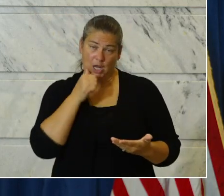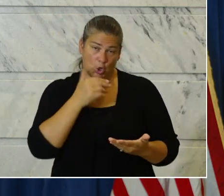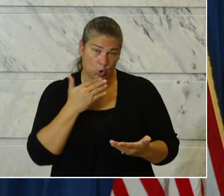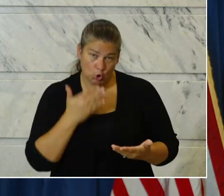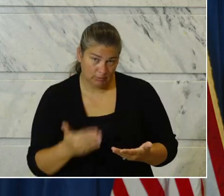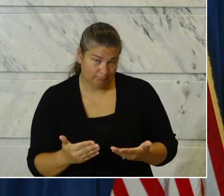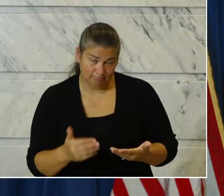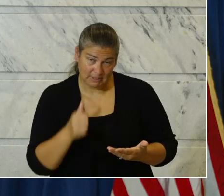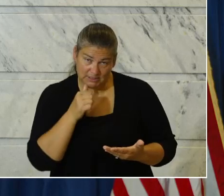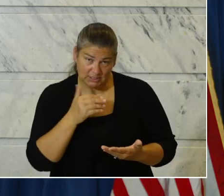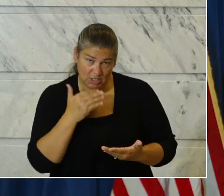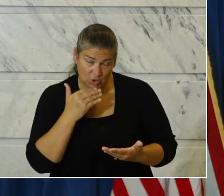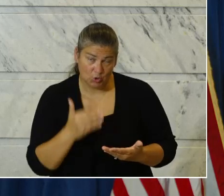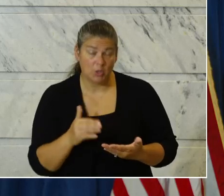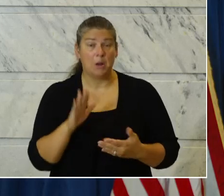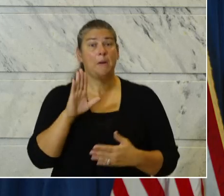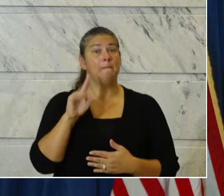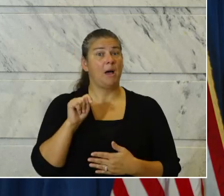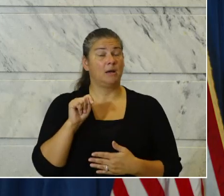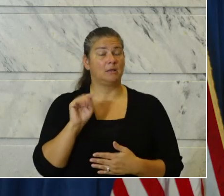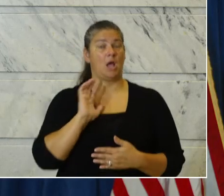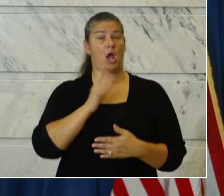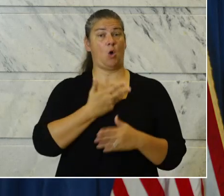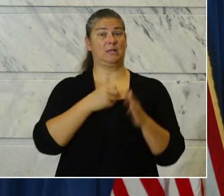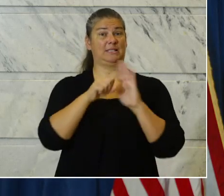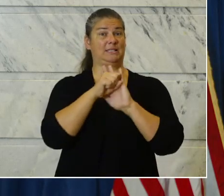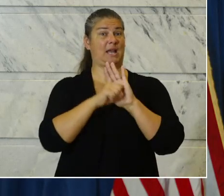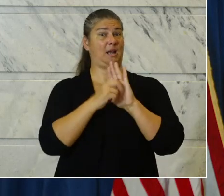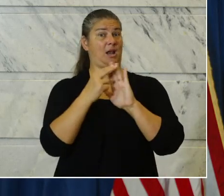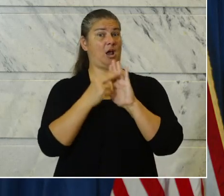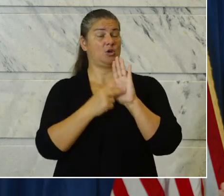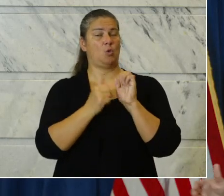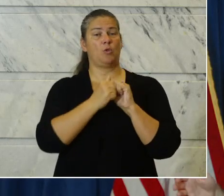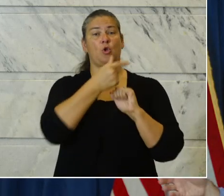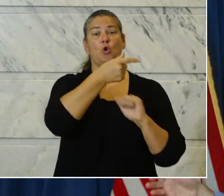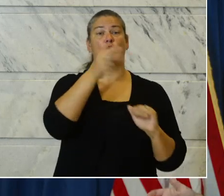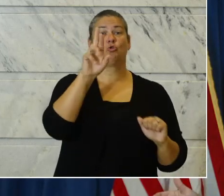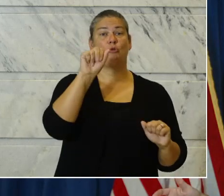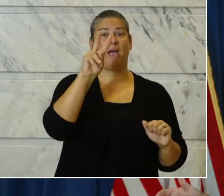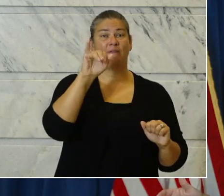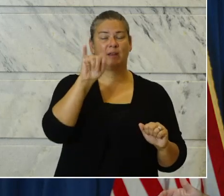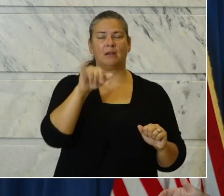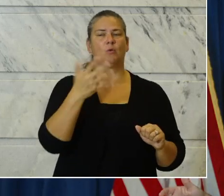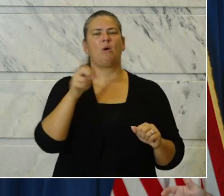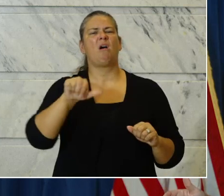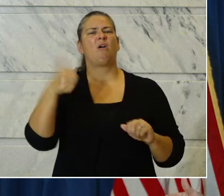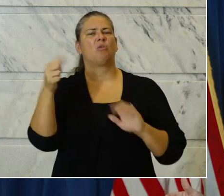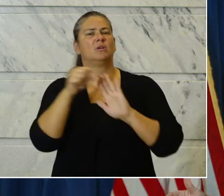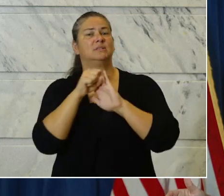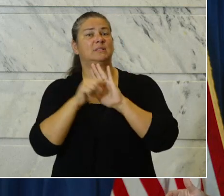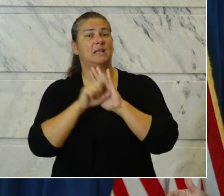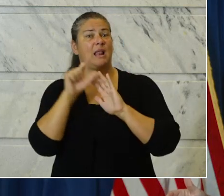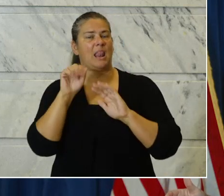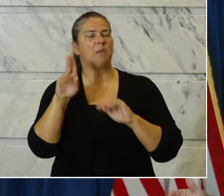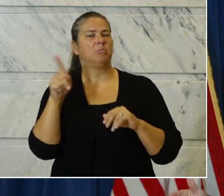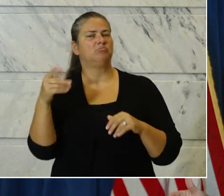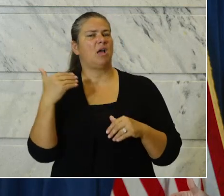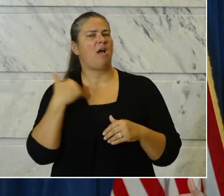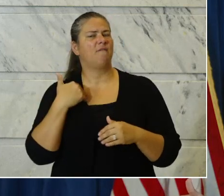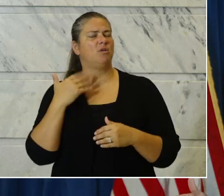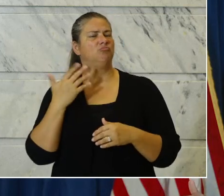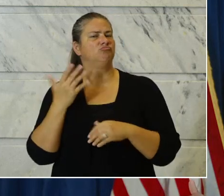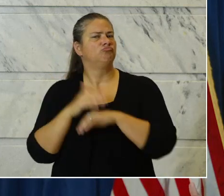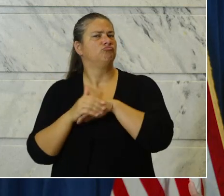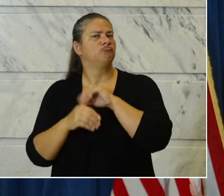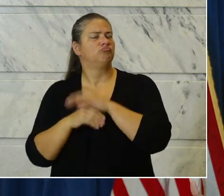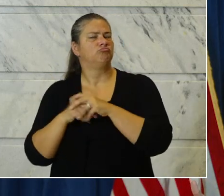not good. Now, our state contracts with Gravity and most of our other state labs are in a better place than most of the nation with